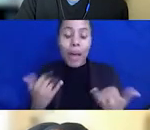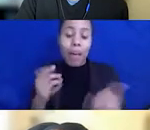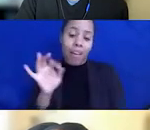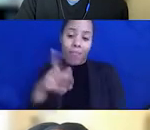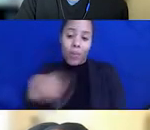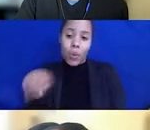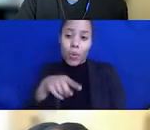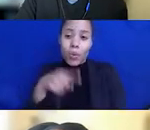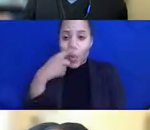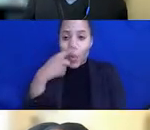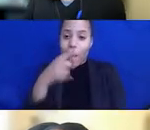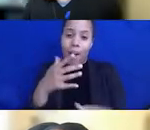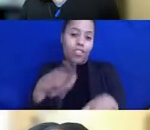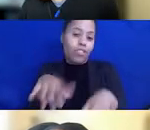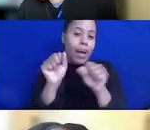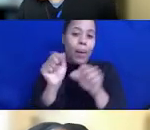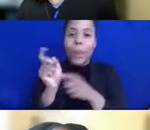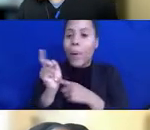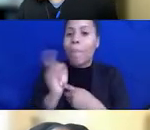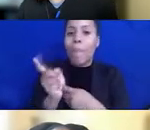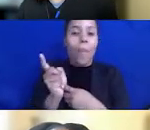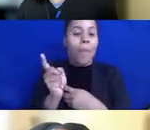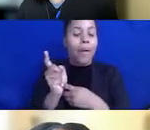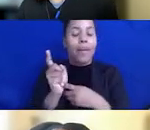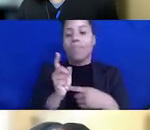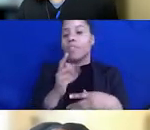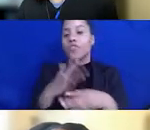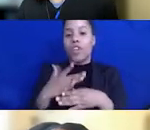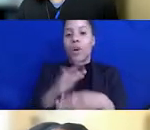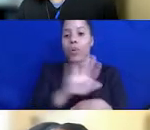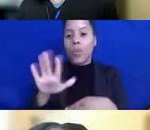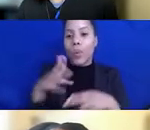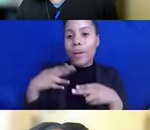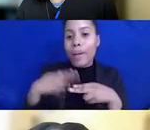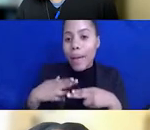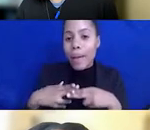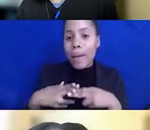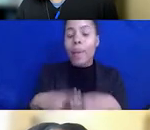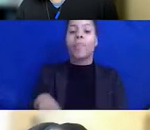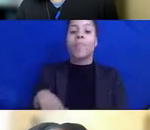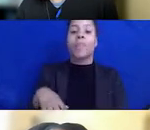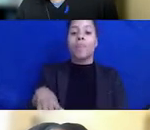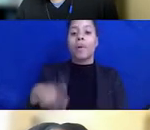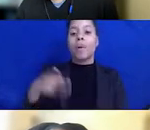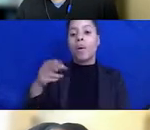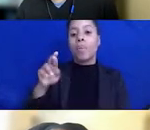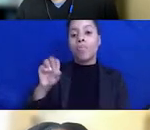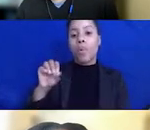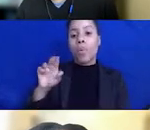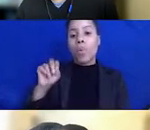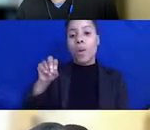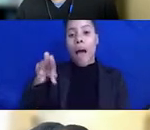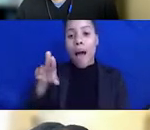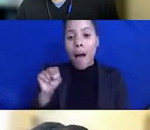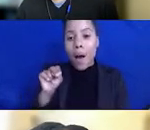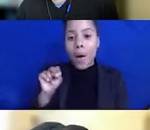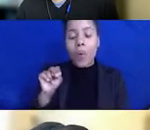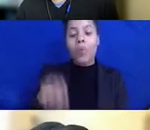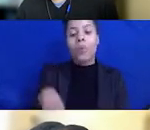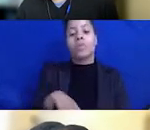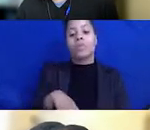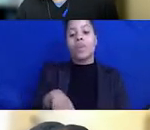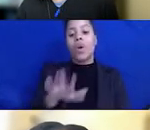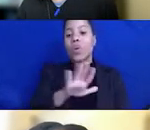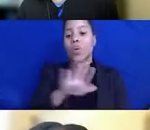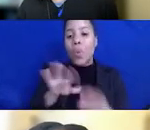moment and just share your name, your pronoun, your org affiliation, if you